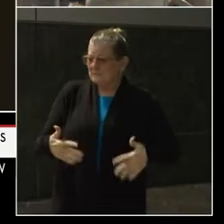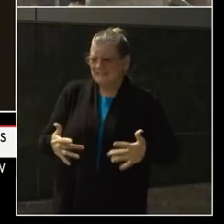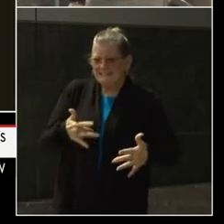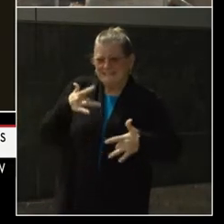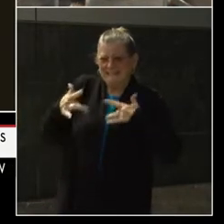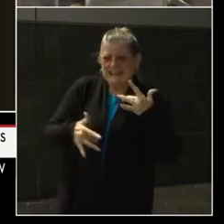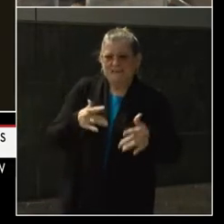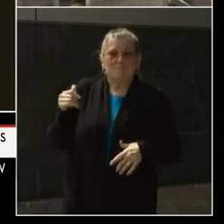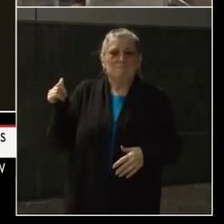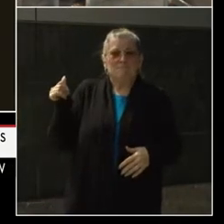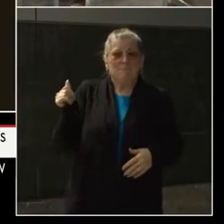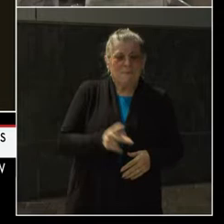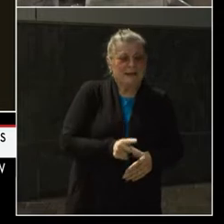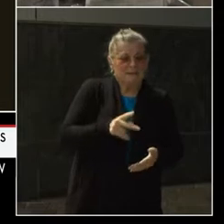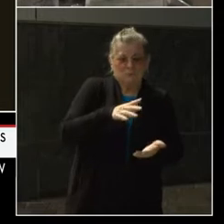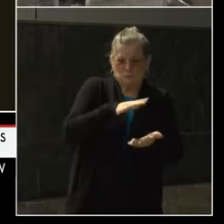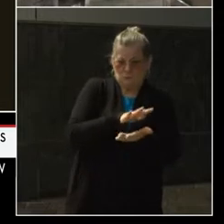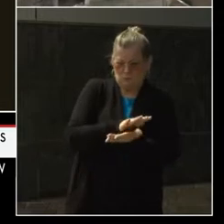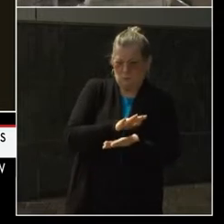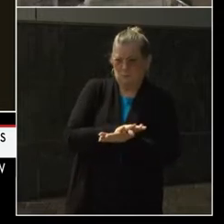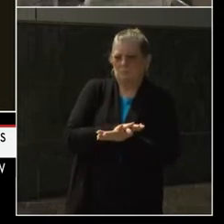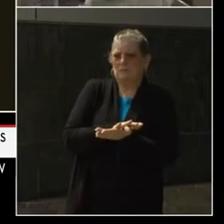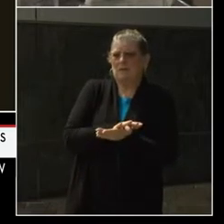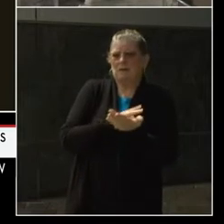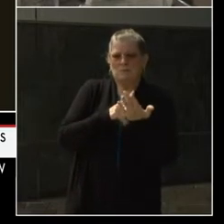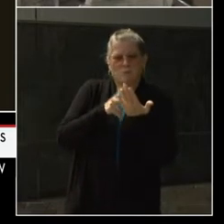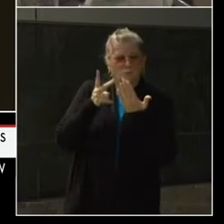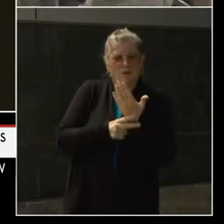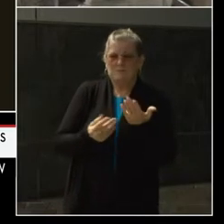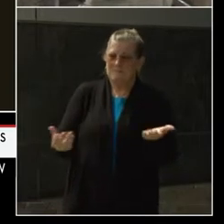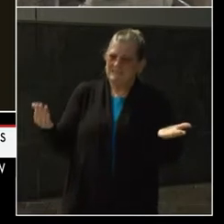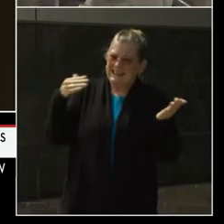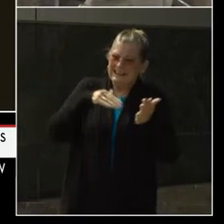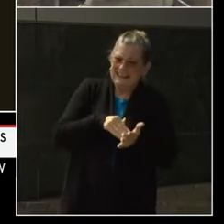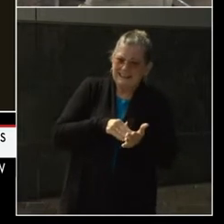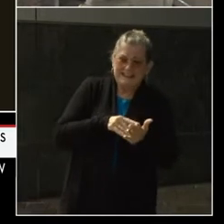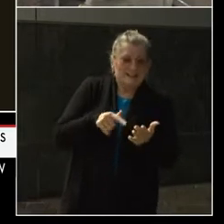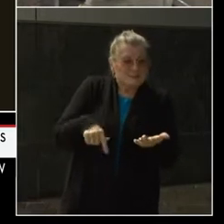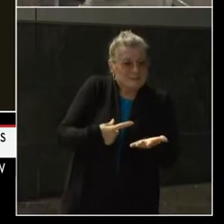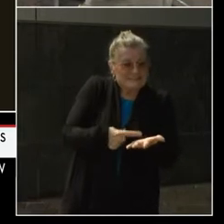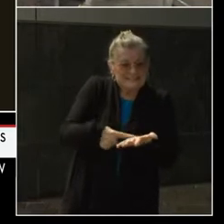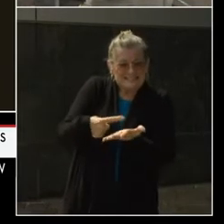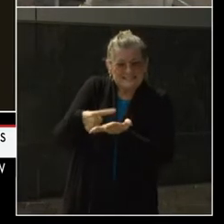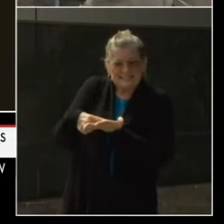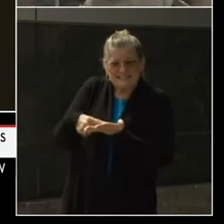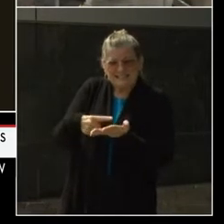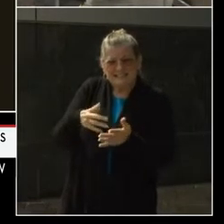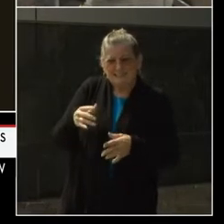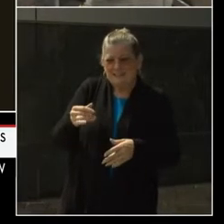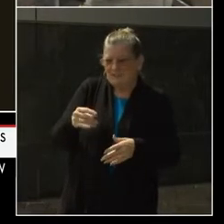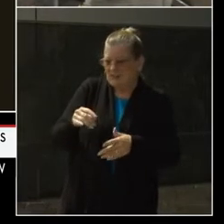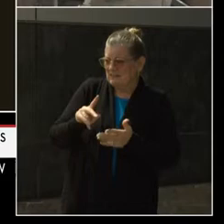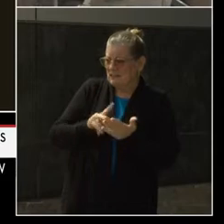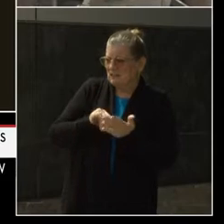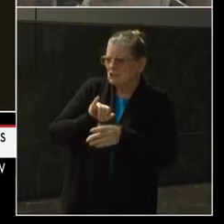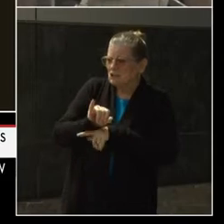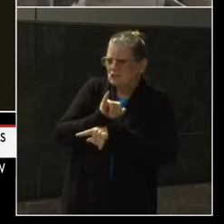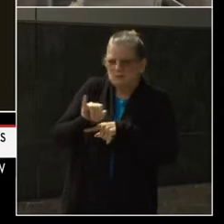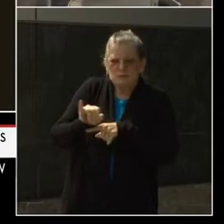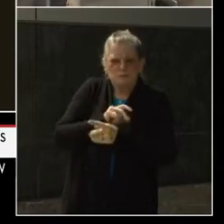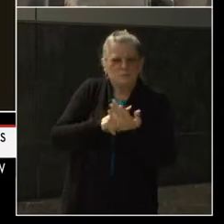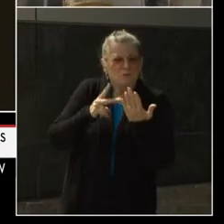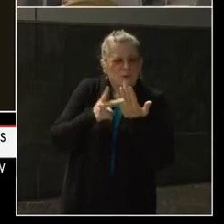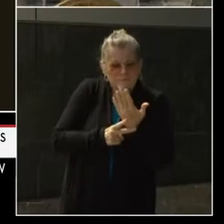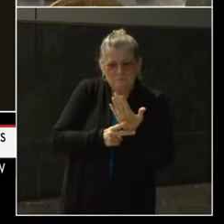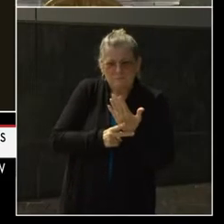with talking about this internship program. This year, with community support, we can ensure that we increase our numbers 5 times